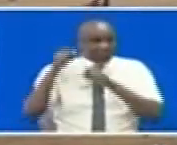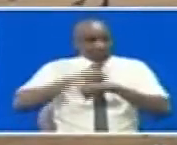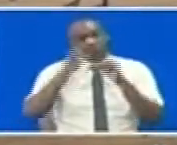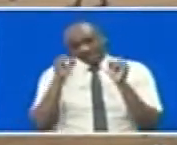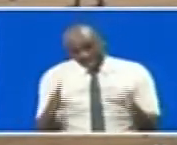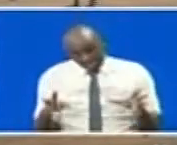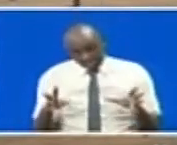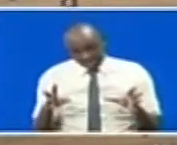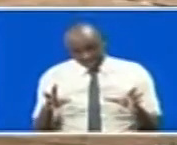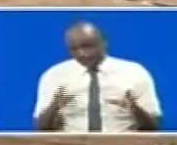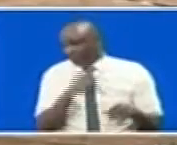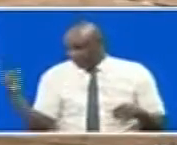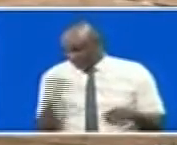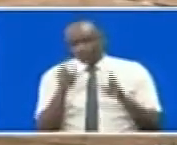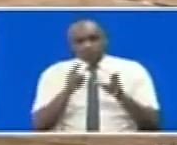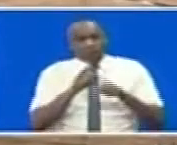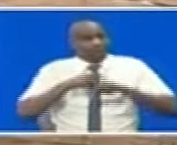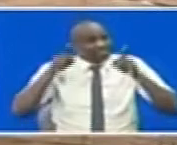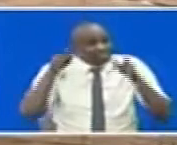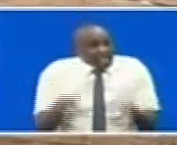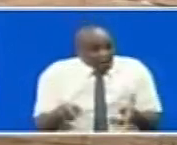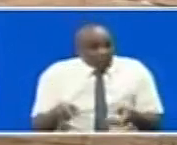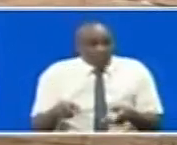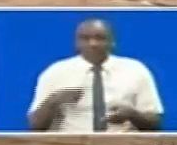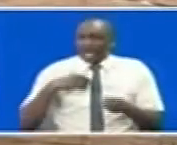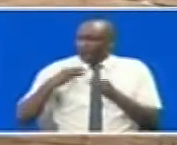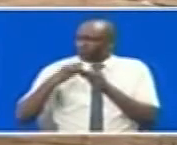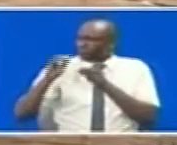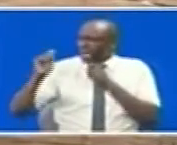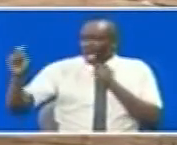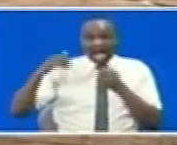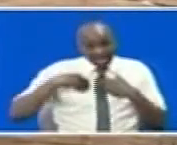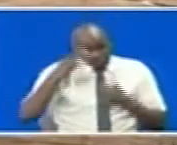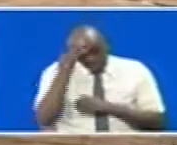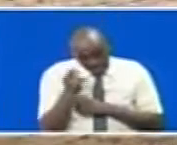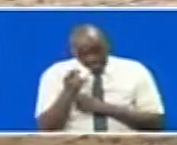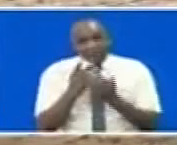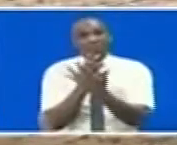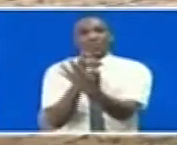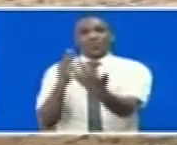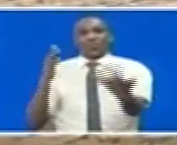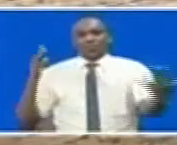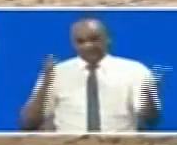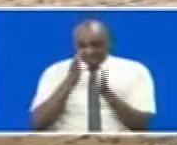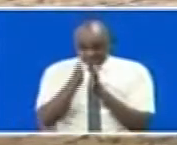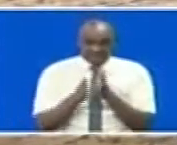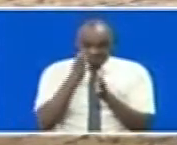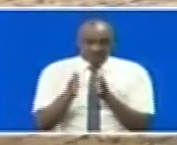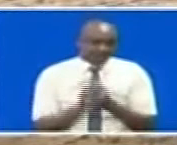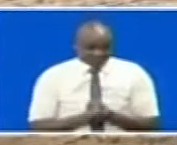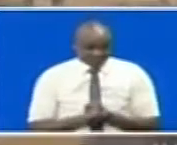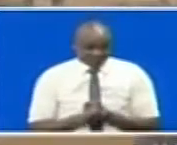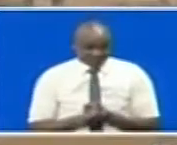and heading back home. But today, the distance has multiplied thanks to the barbed wire fencing of SGR